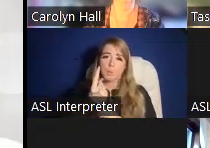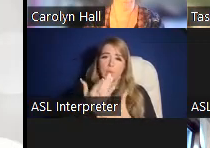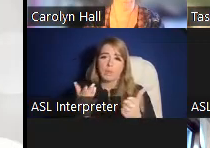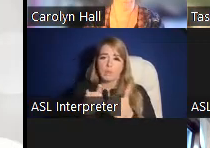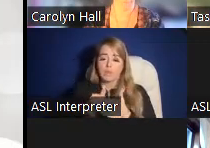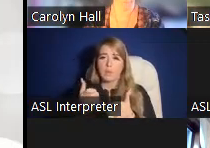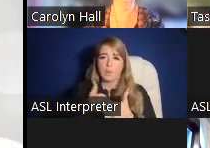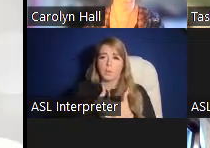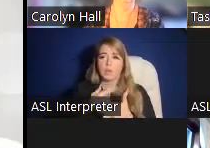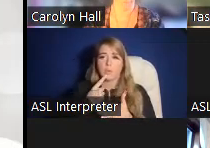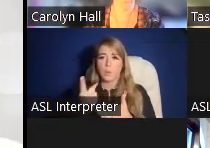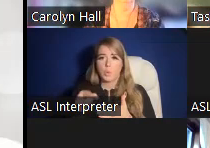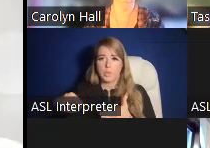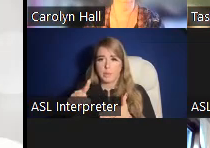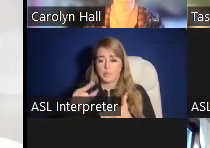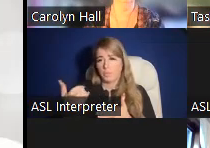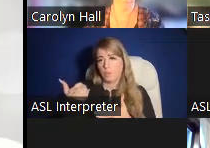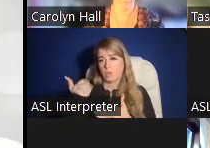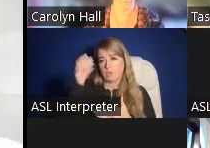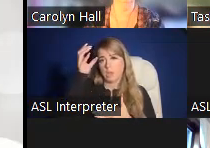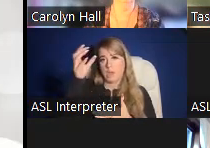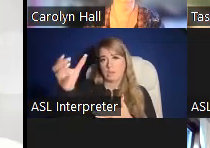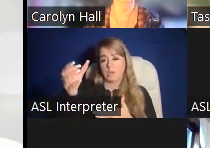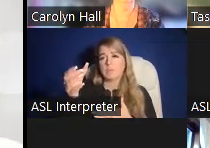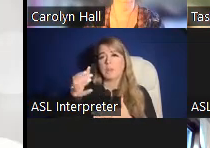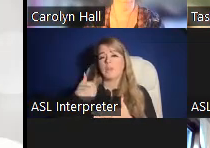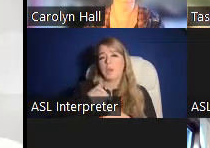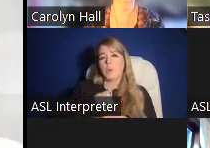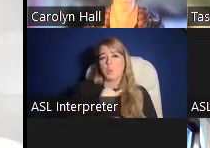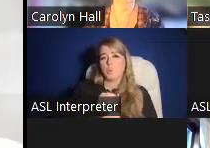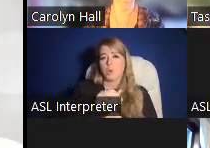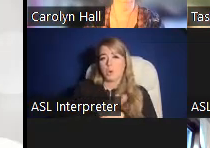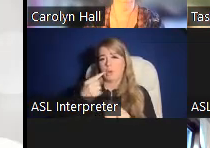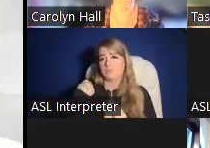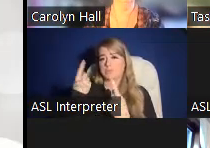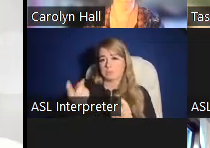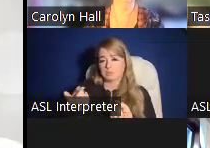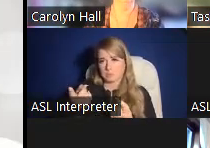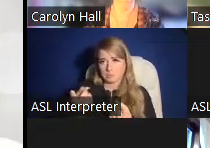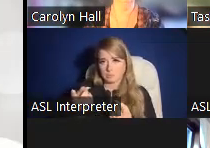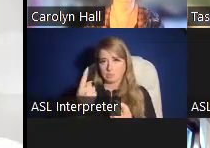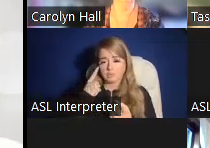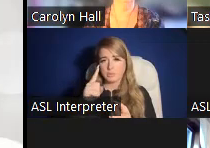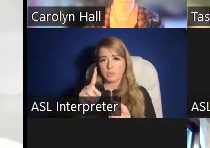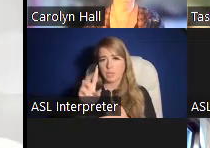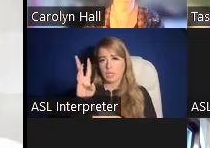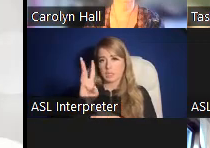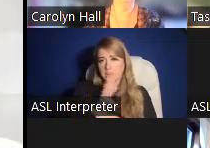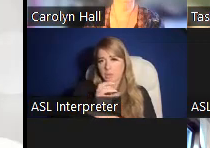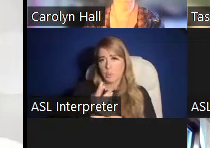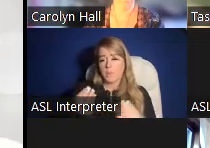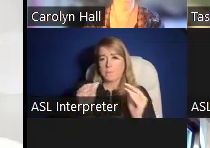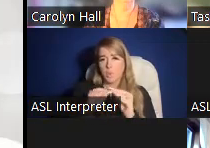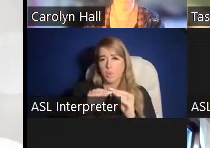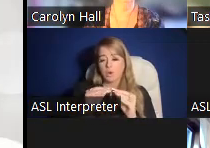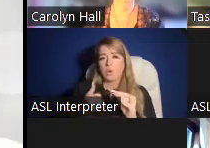we said to them, was a concept that we've been working on for the past 6 months or so, is